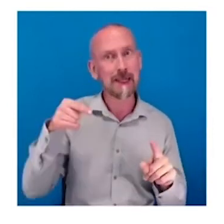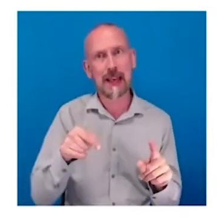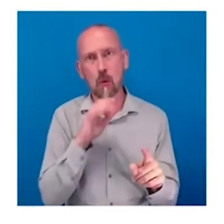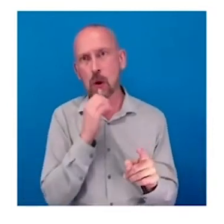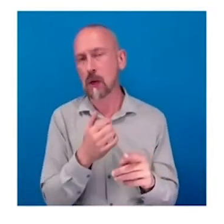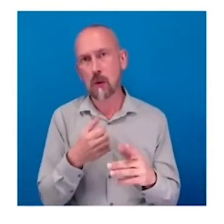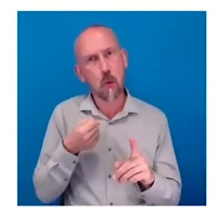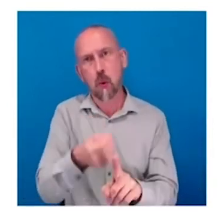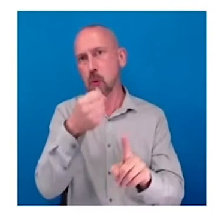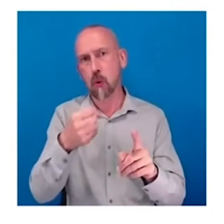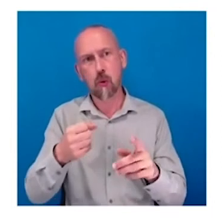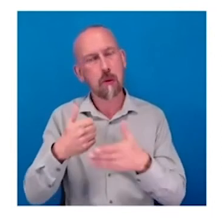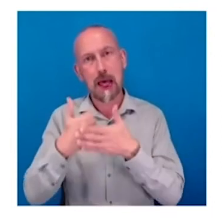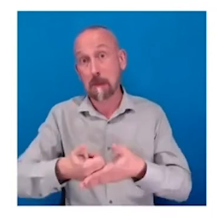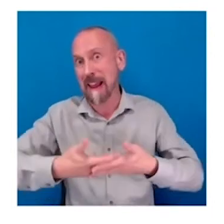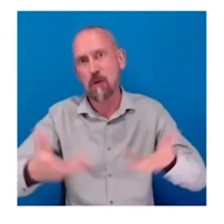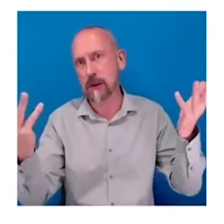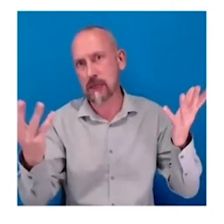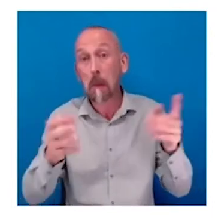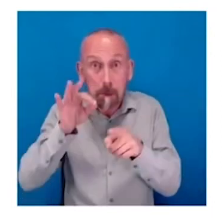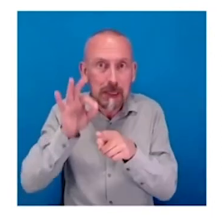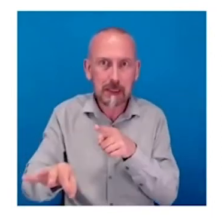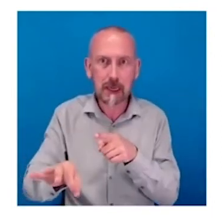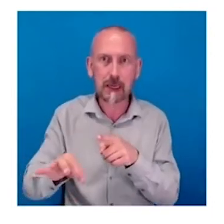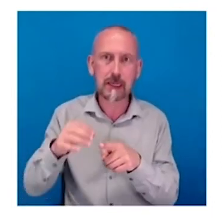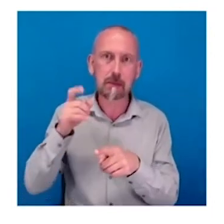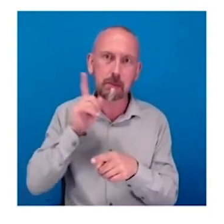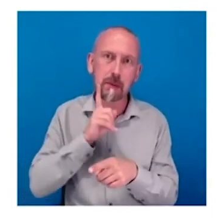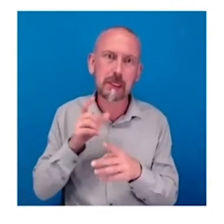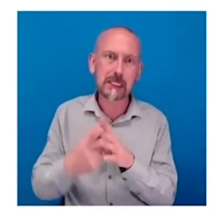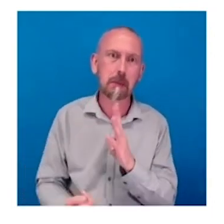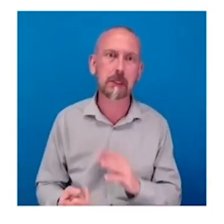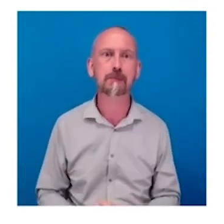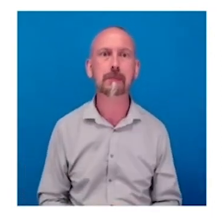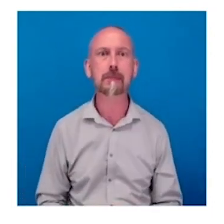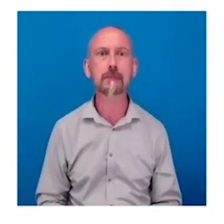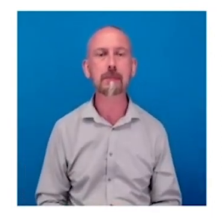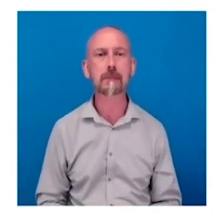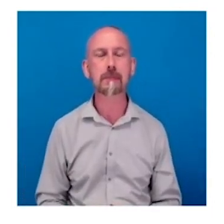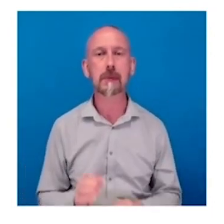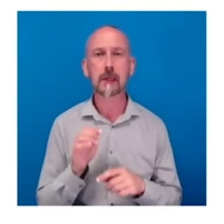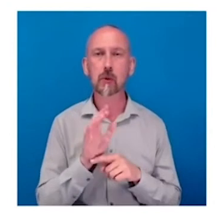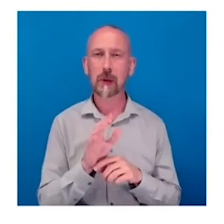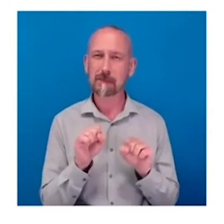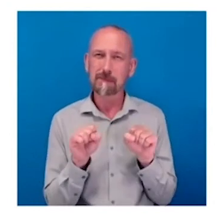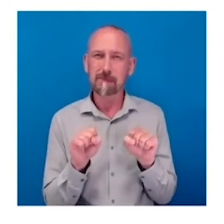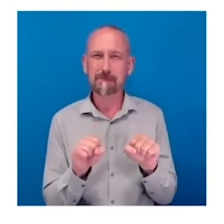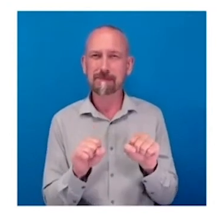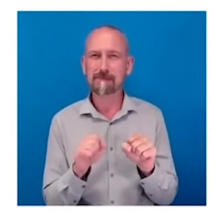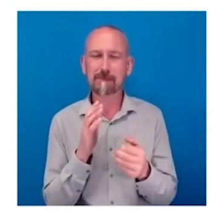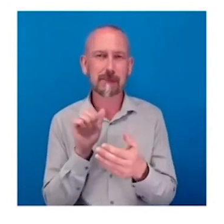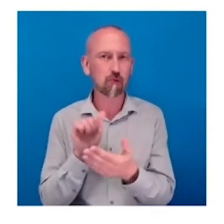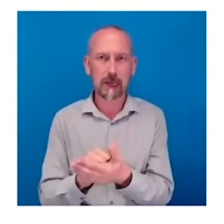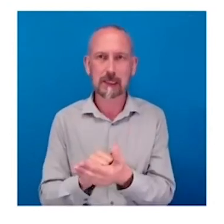for everyone, especially people with disabilities. Thank you. You're absolutely right about digital poverty and